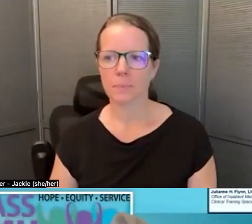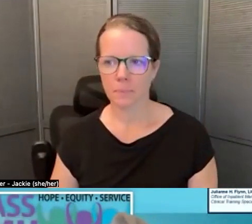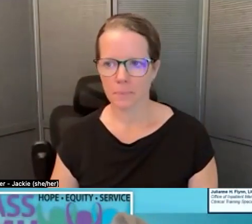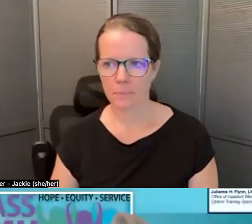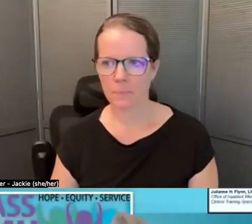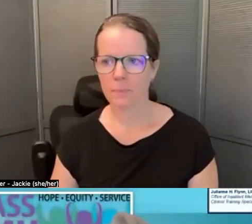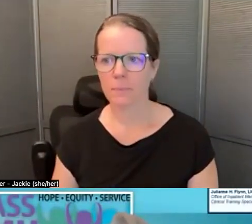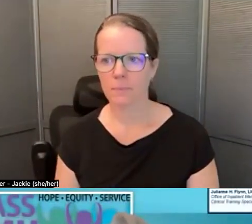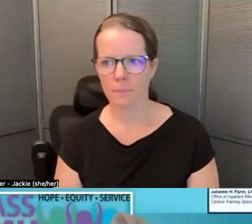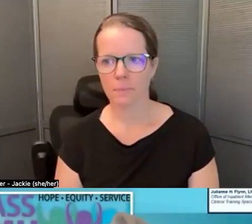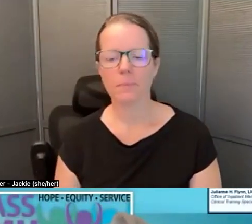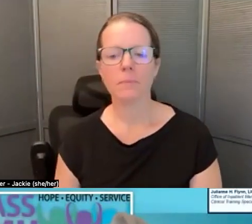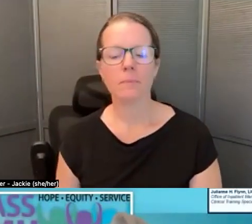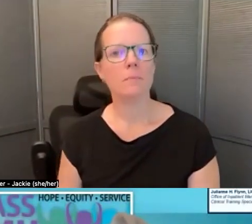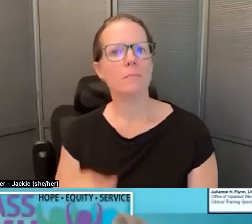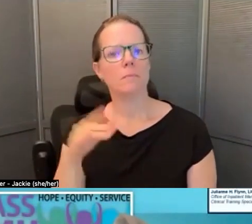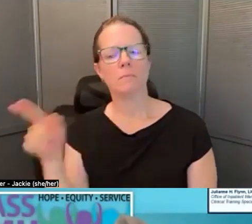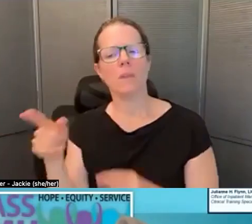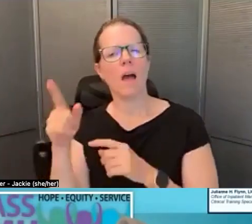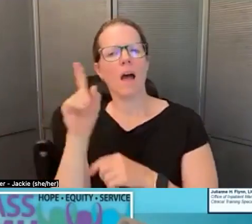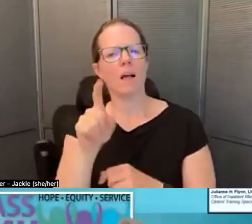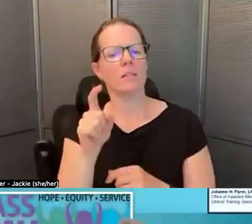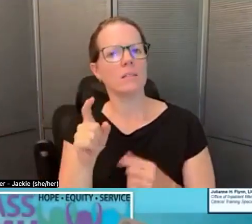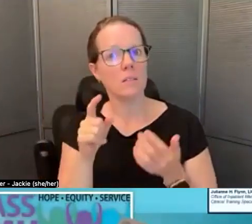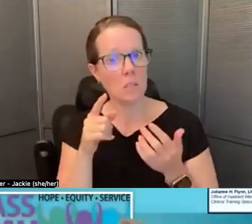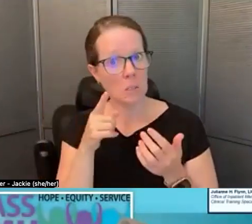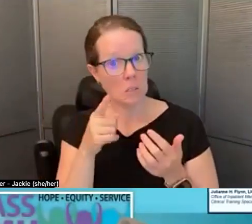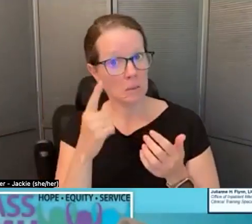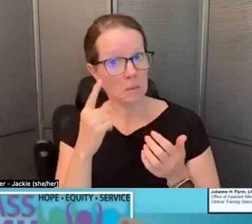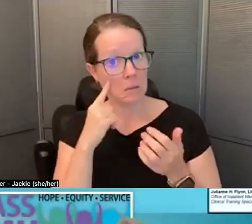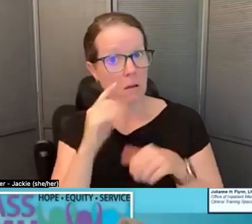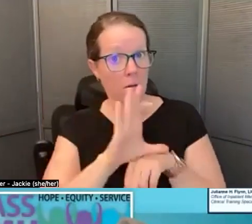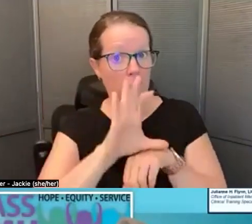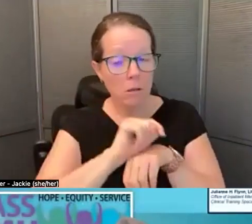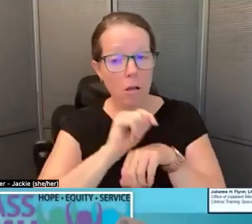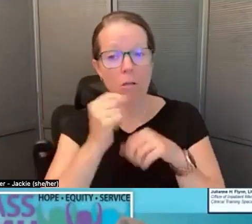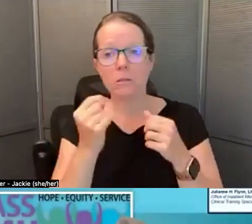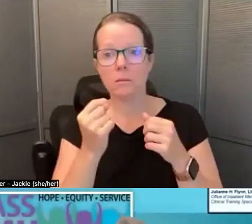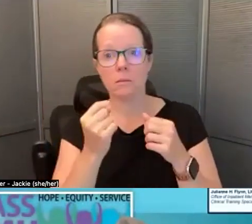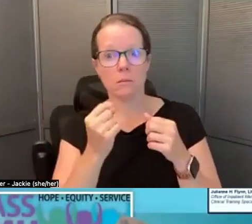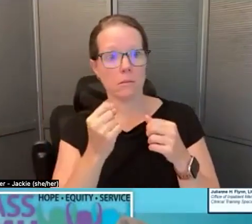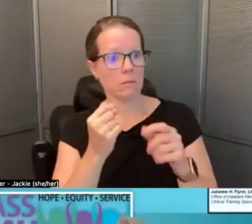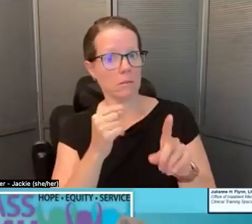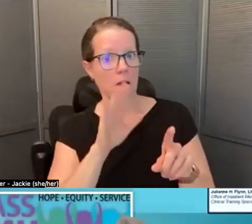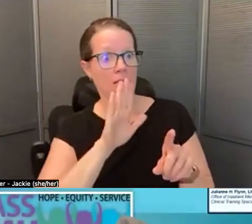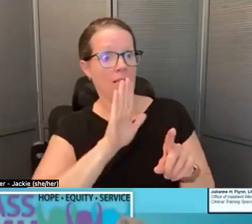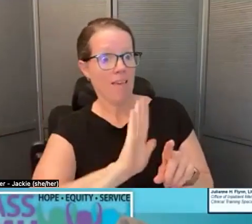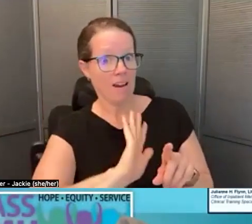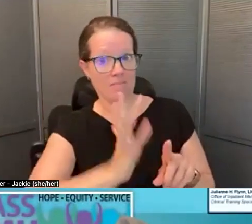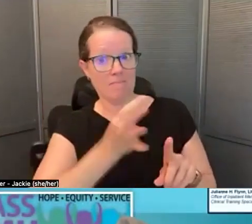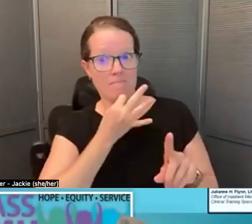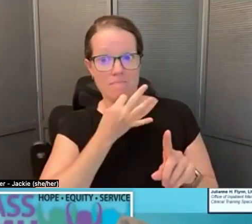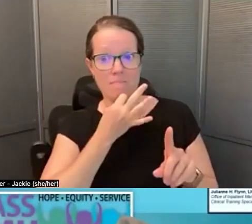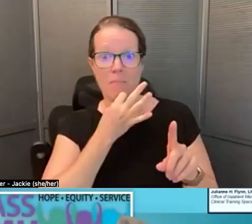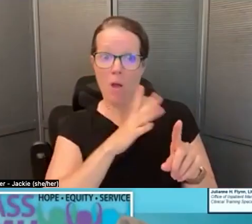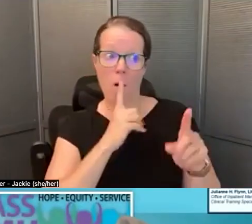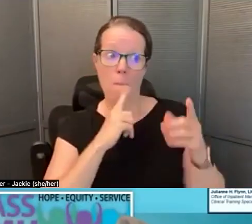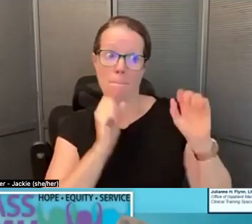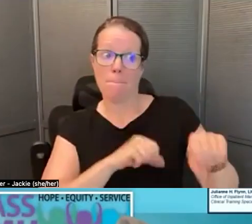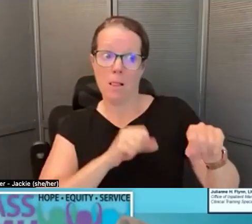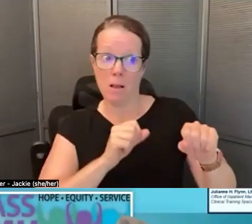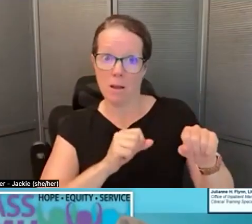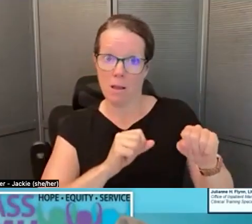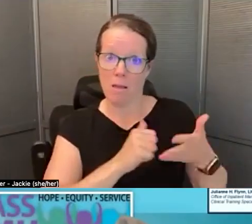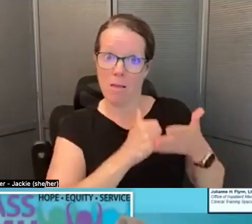it's the content and the expertise of the consultants that led to apparent reductions in violence, as opposed to just paying attention